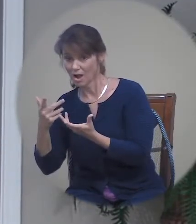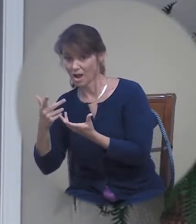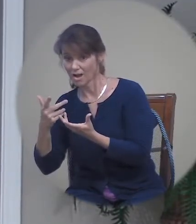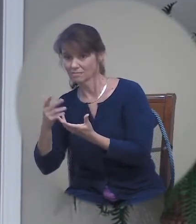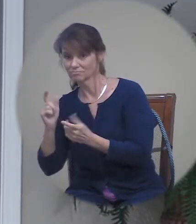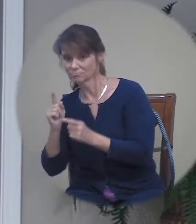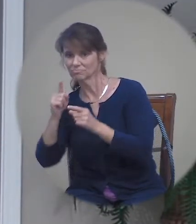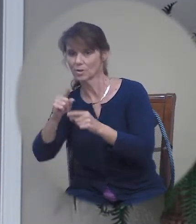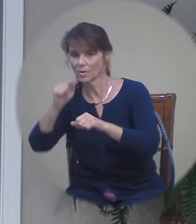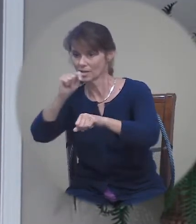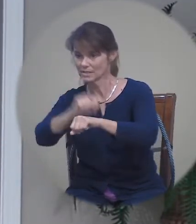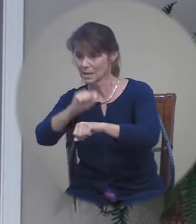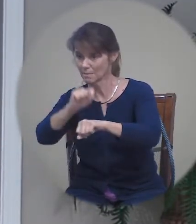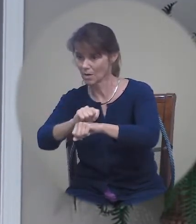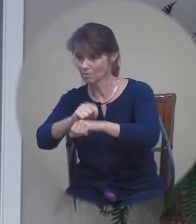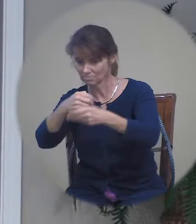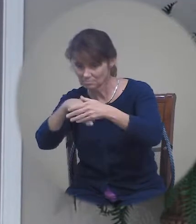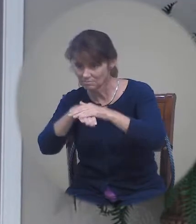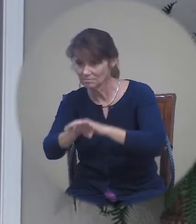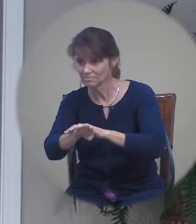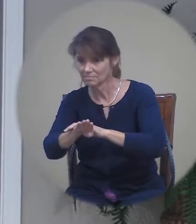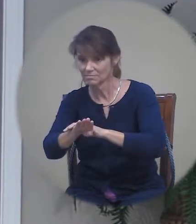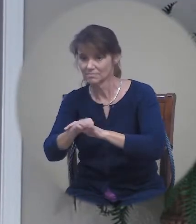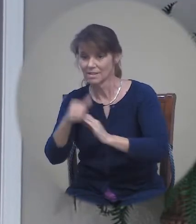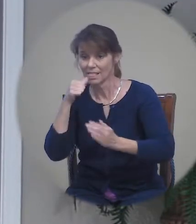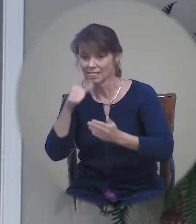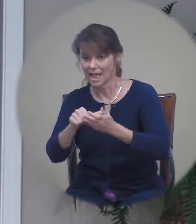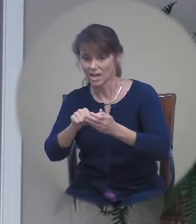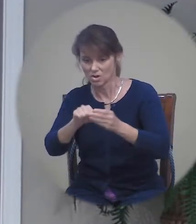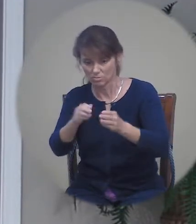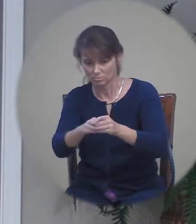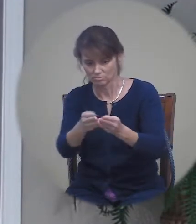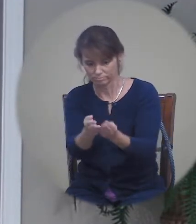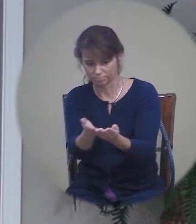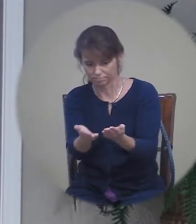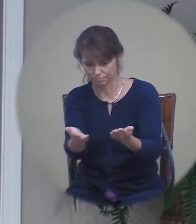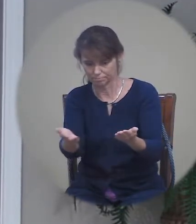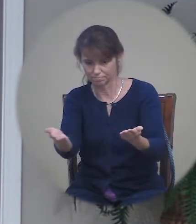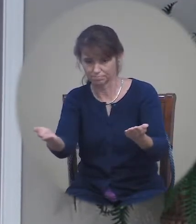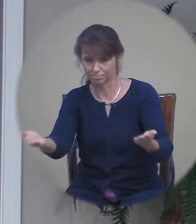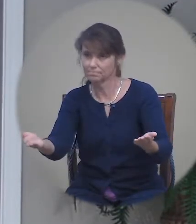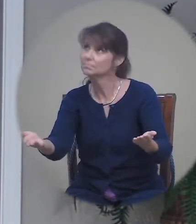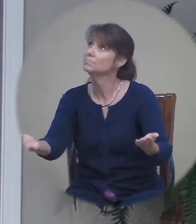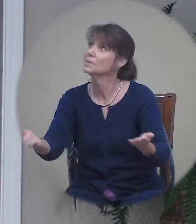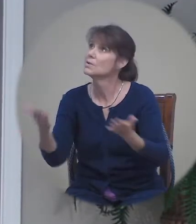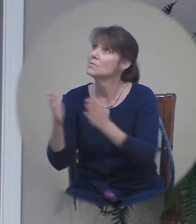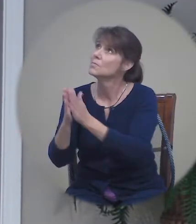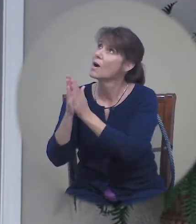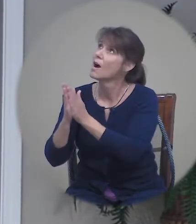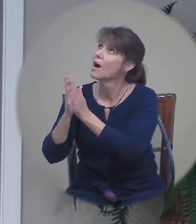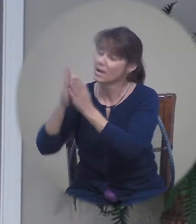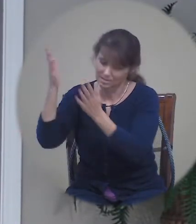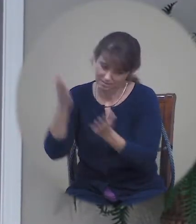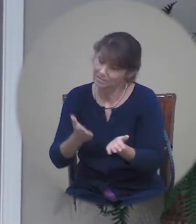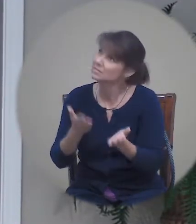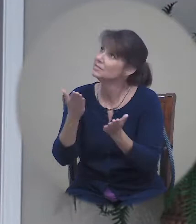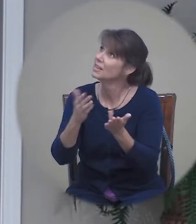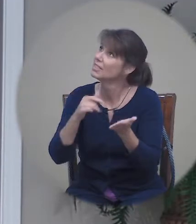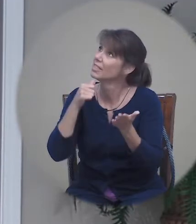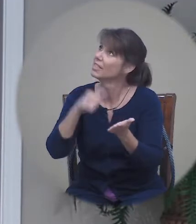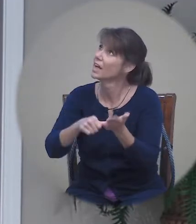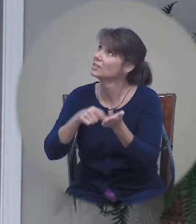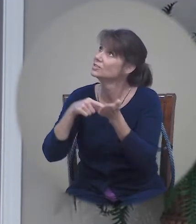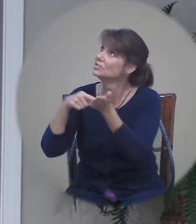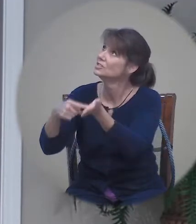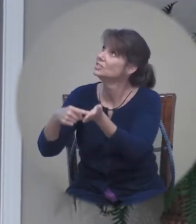Lord." Now, I think in some senses that may be very much literal. It's as if he took the letter